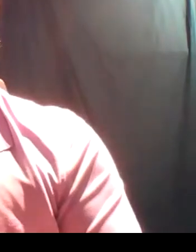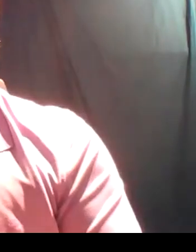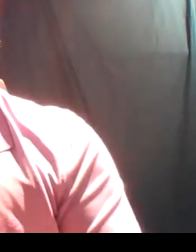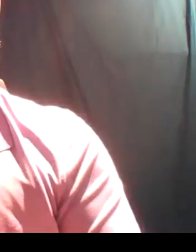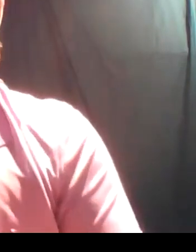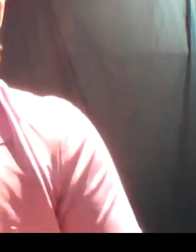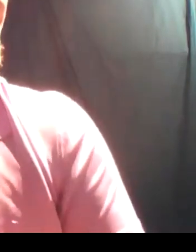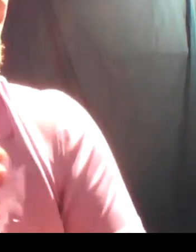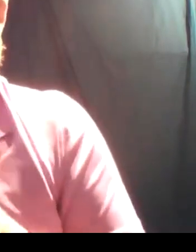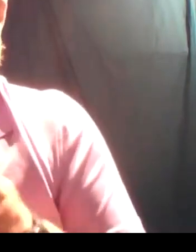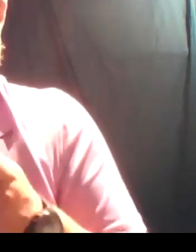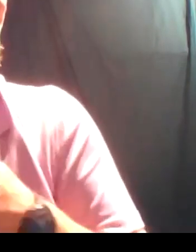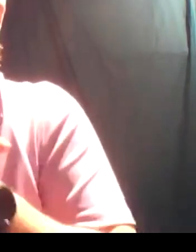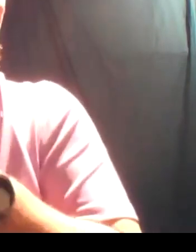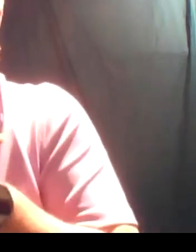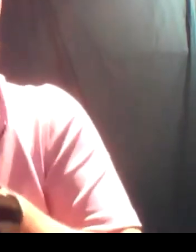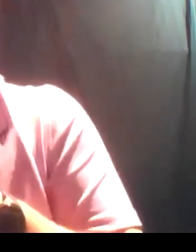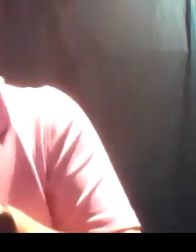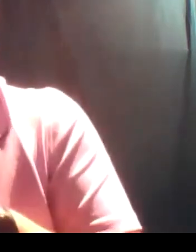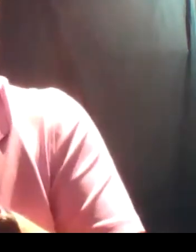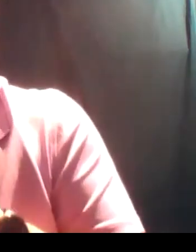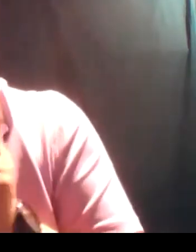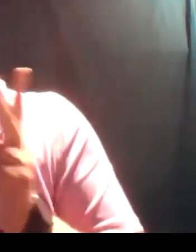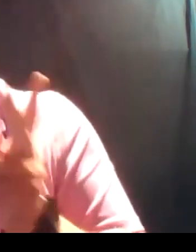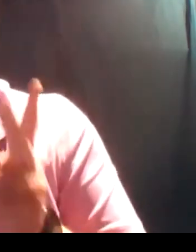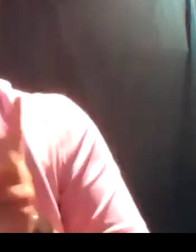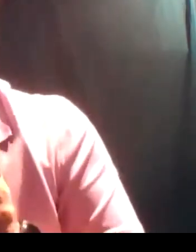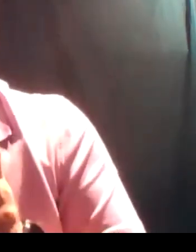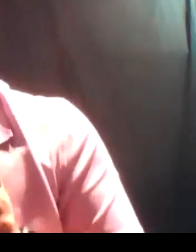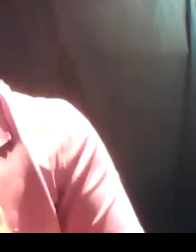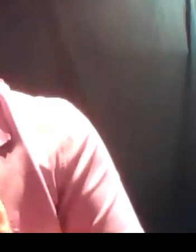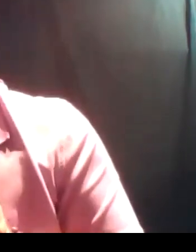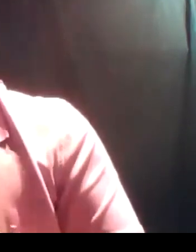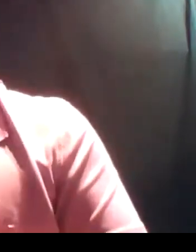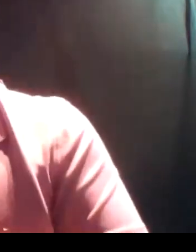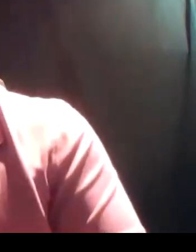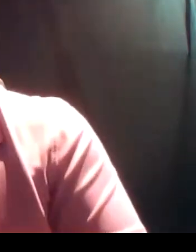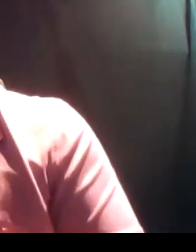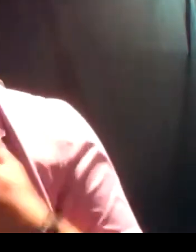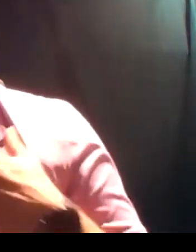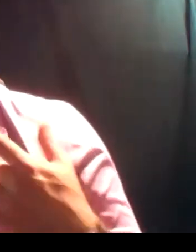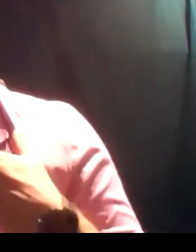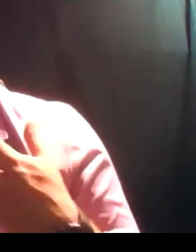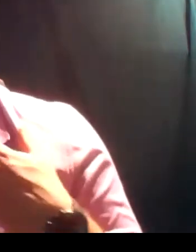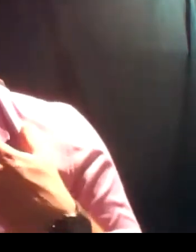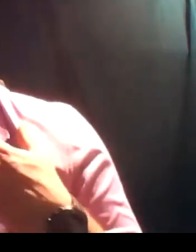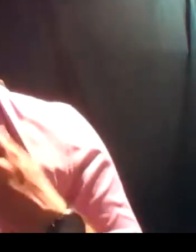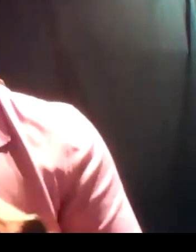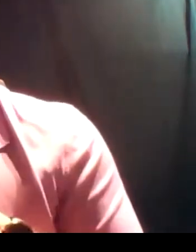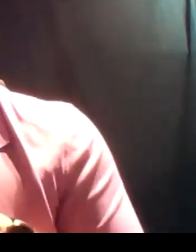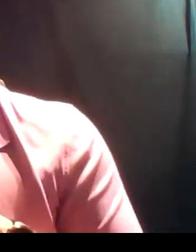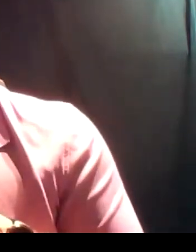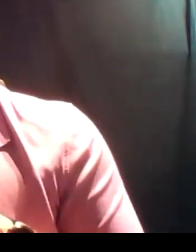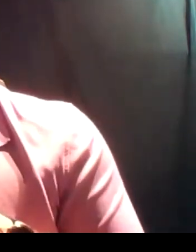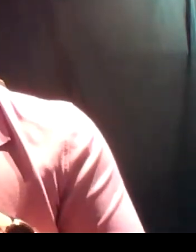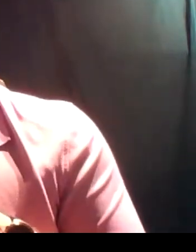at my regional center, for when people come to their case manager with concerns about this aspect. And